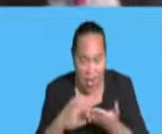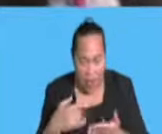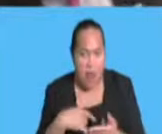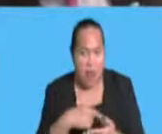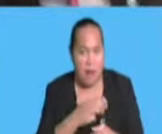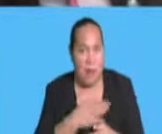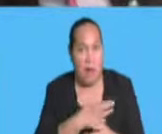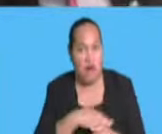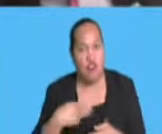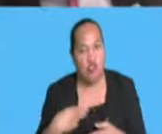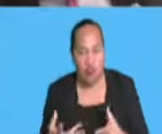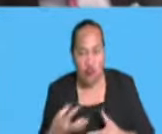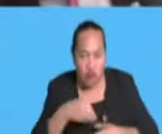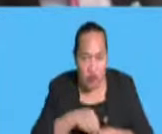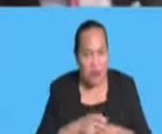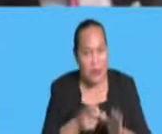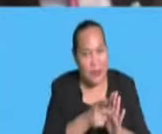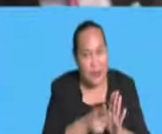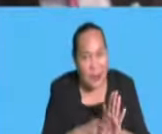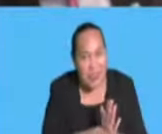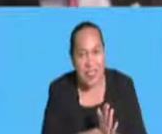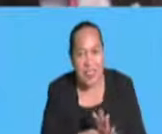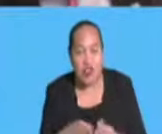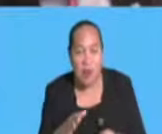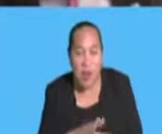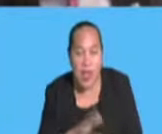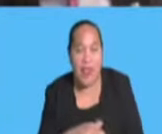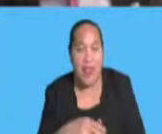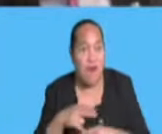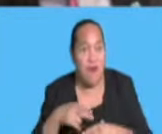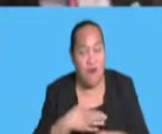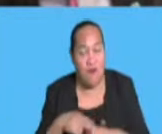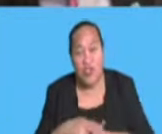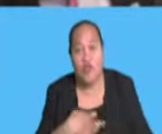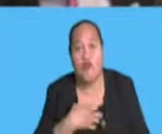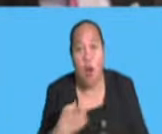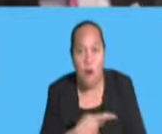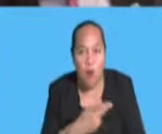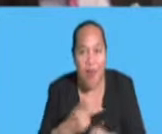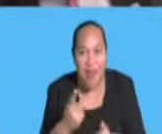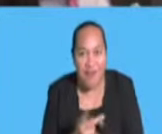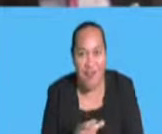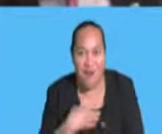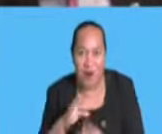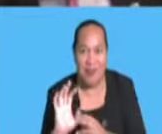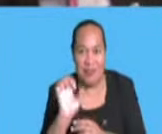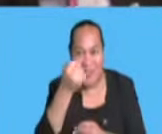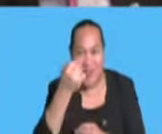key policy areas the mechanism towards a more productive Fiji. Productivity, or the lack of